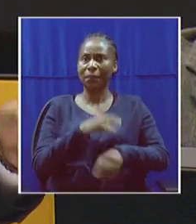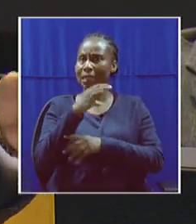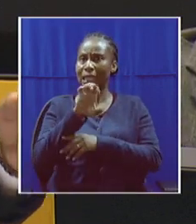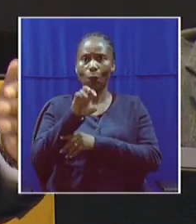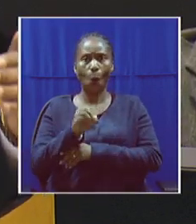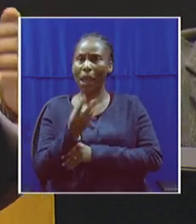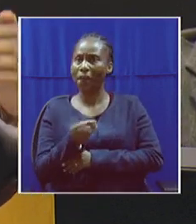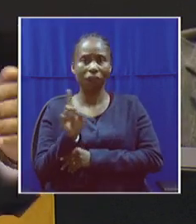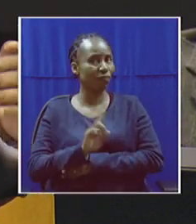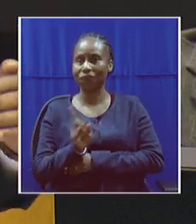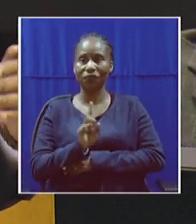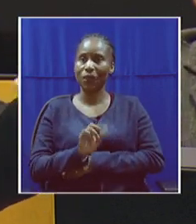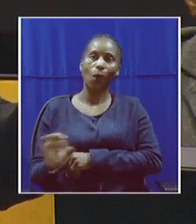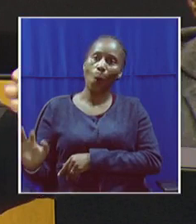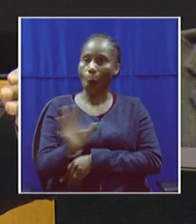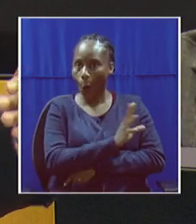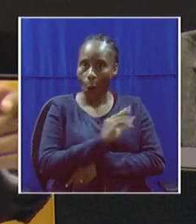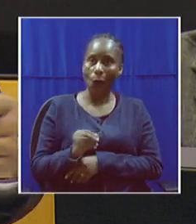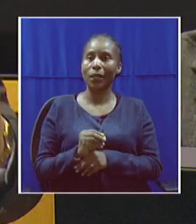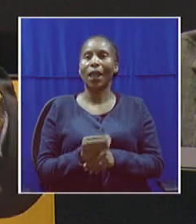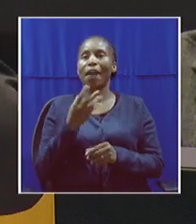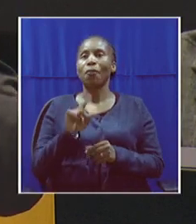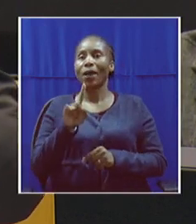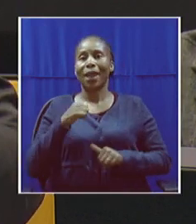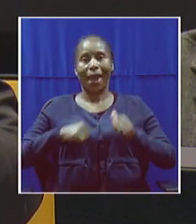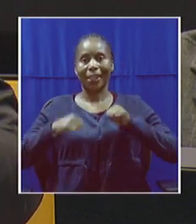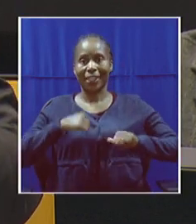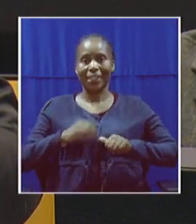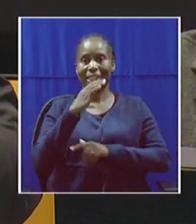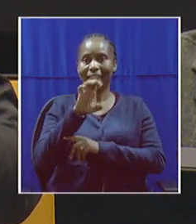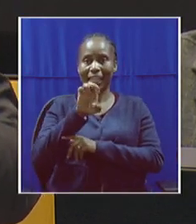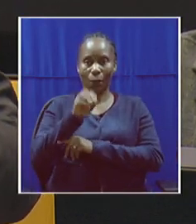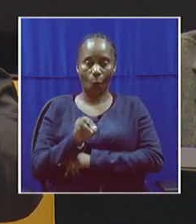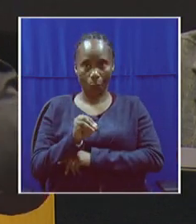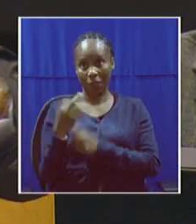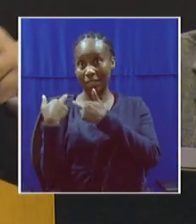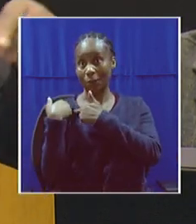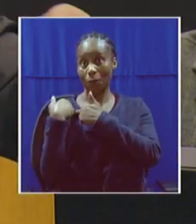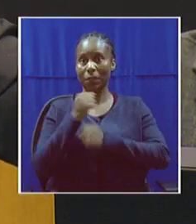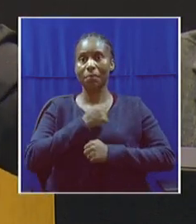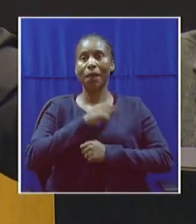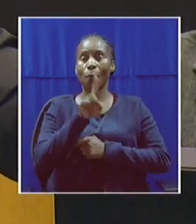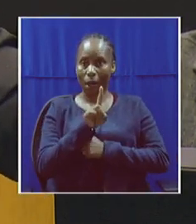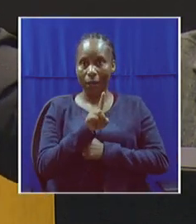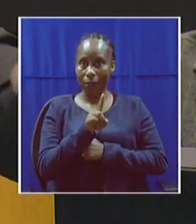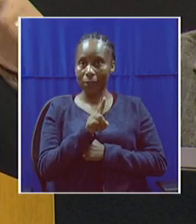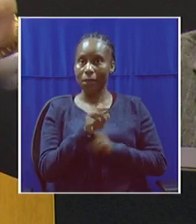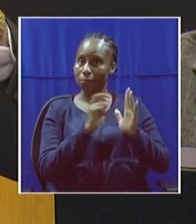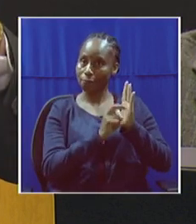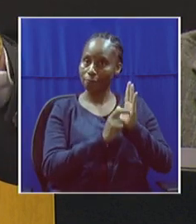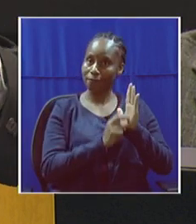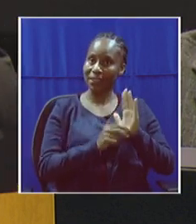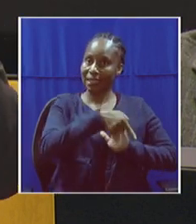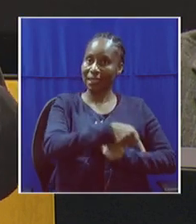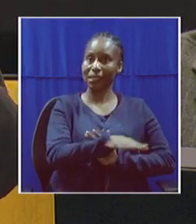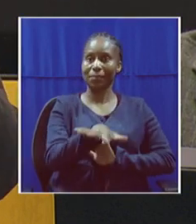them are ran by acting CEOs my responsibility is to regularize that space